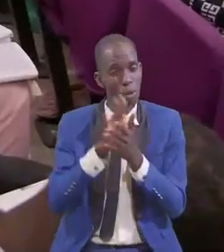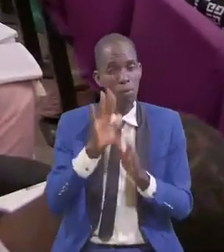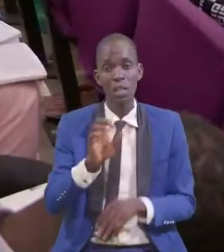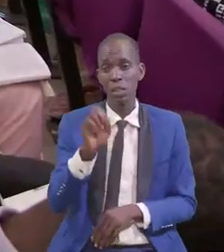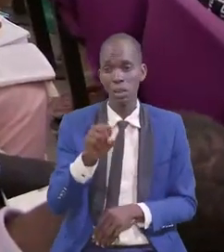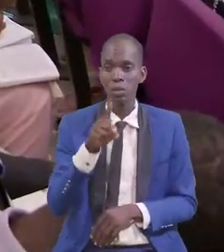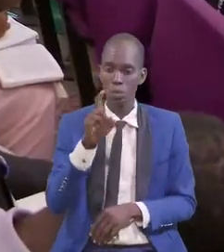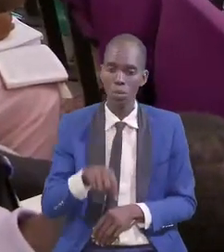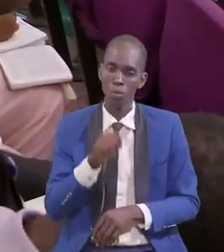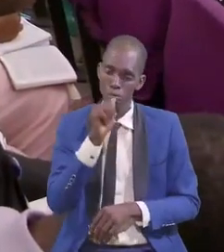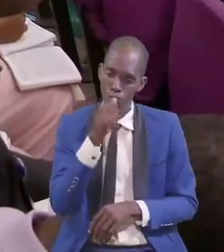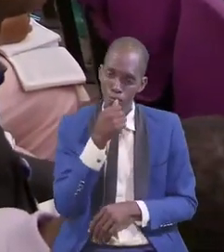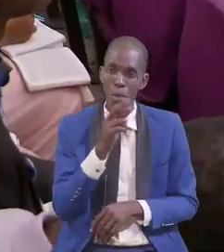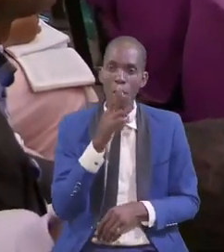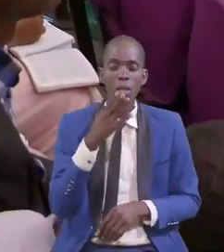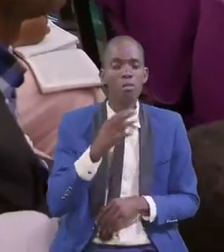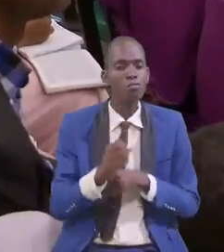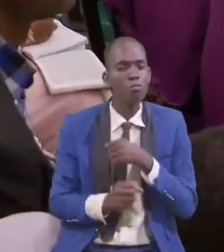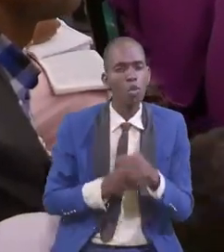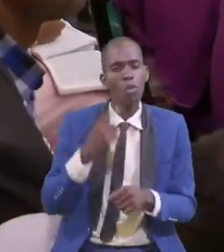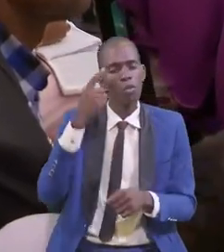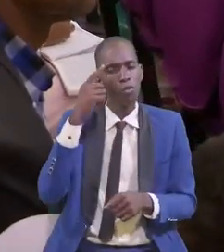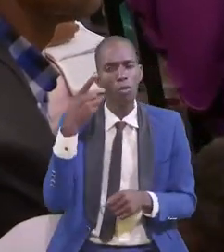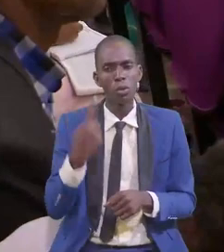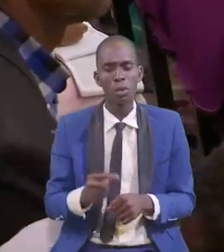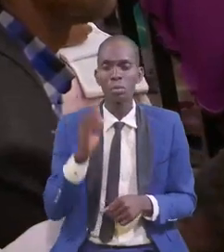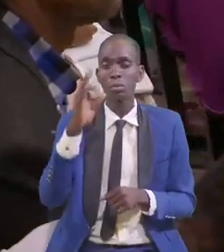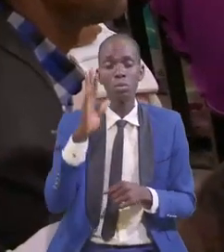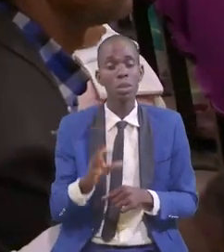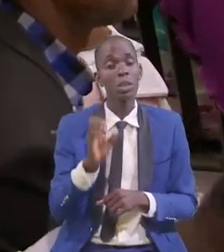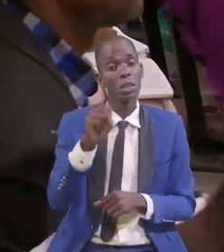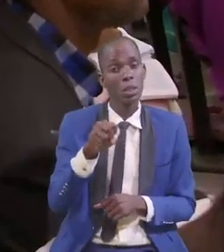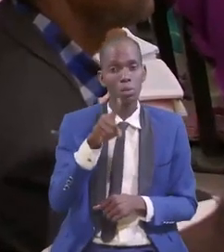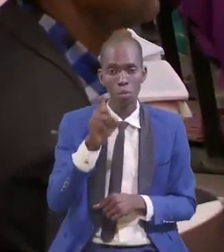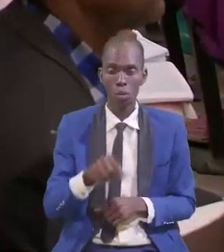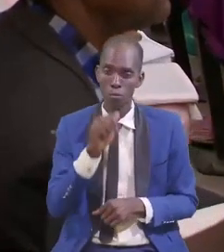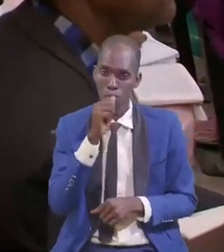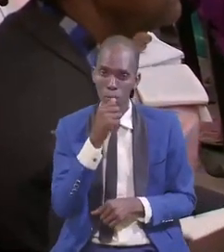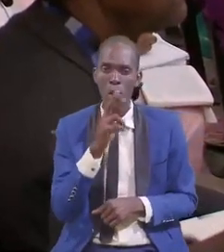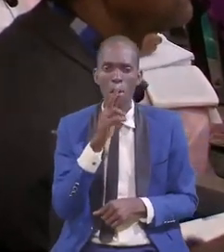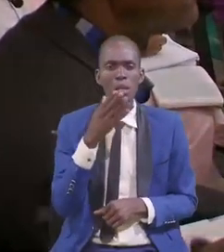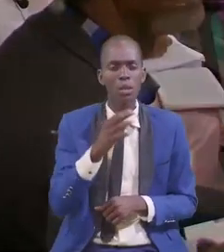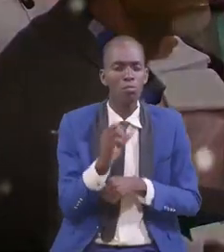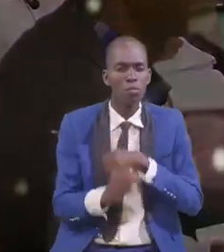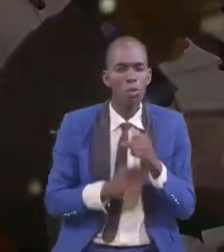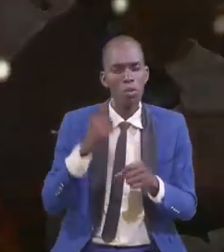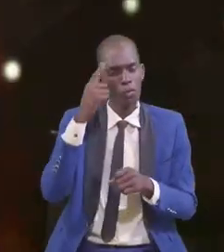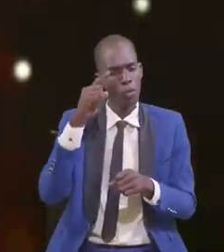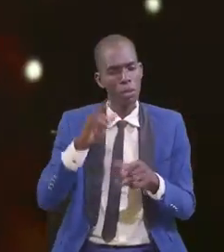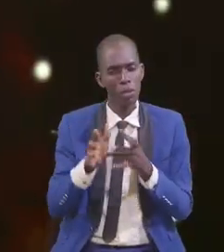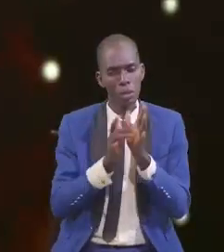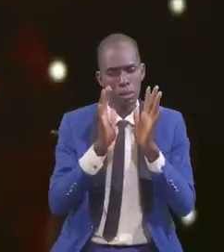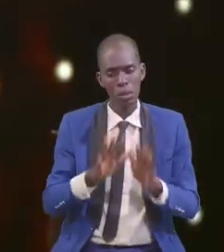soul winner? Endure. Are there afflictions for the Christian worker, for the Christian man, for the Christian woman?